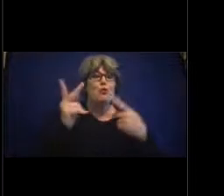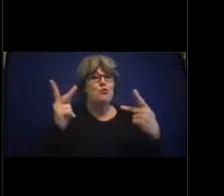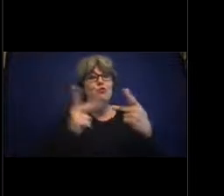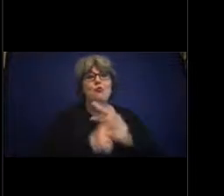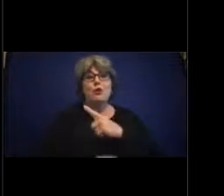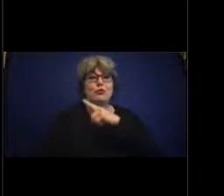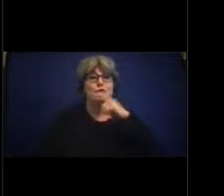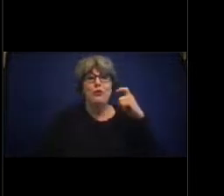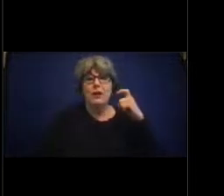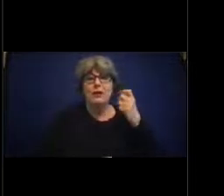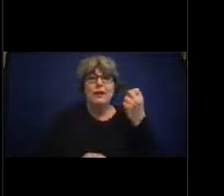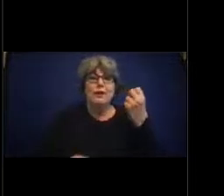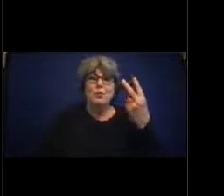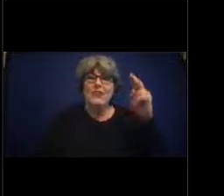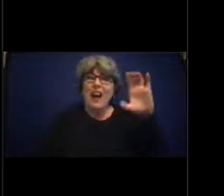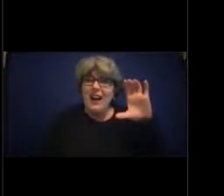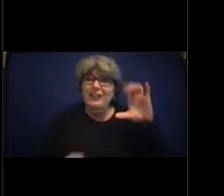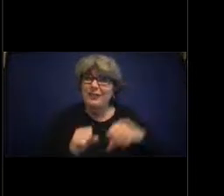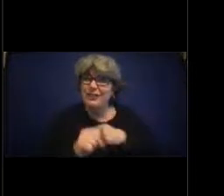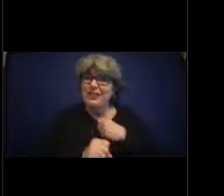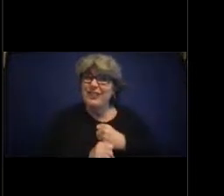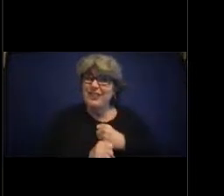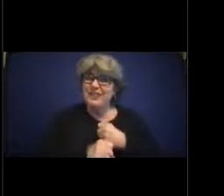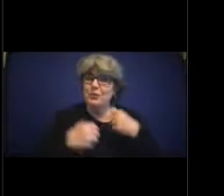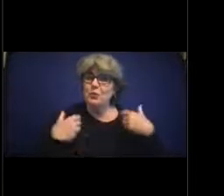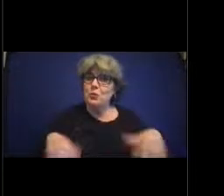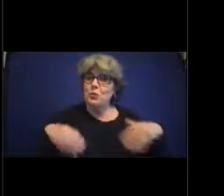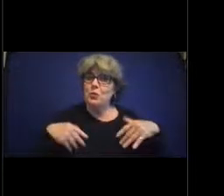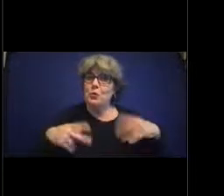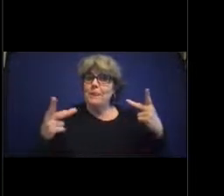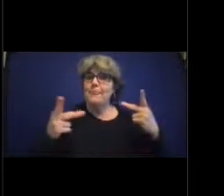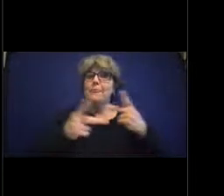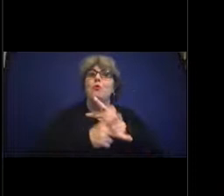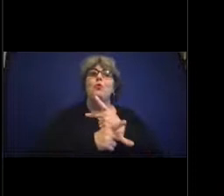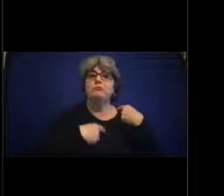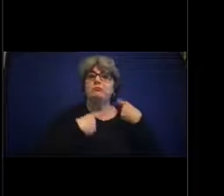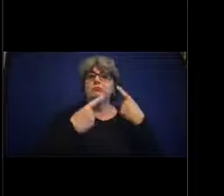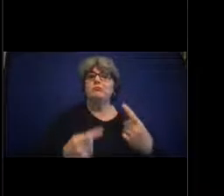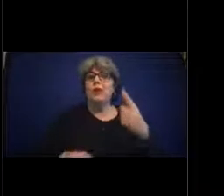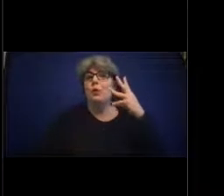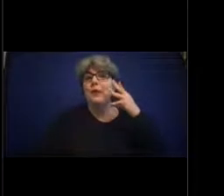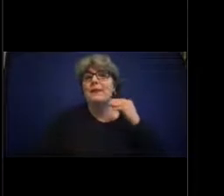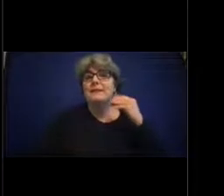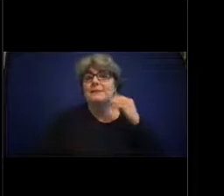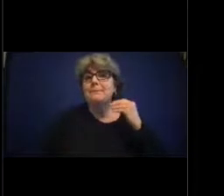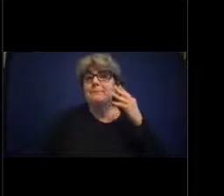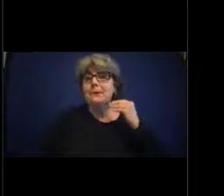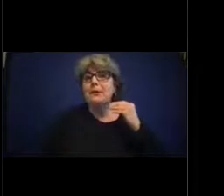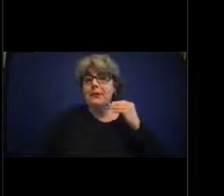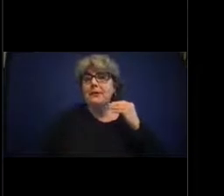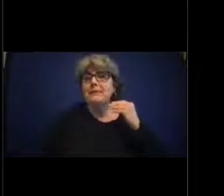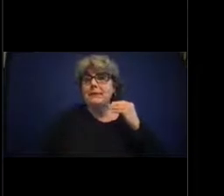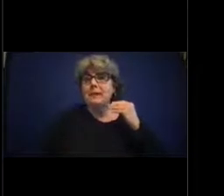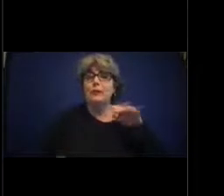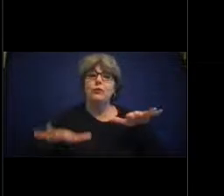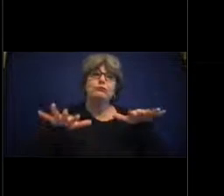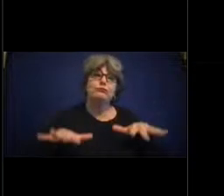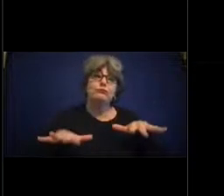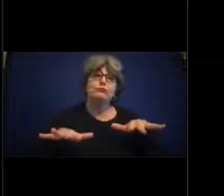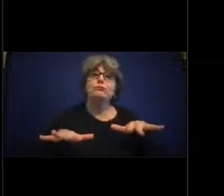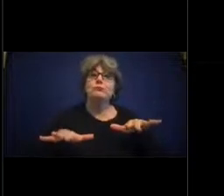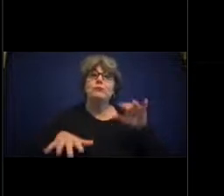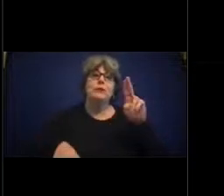in at least 1200 years. So by far the worst drought that we've experienced at before, as we've settled into the United States